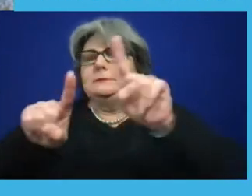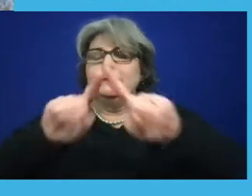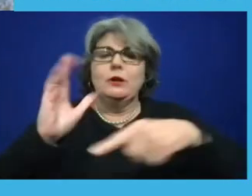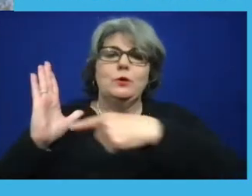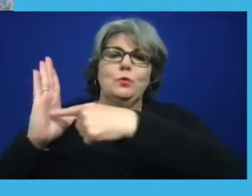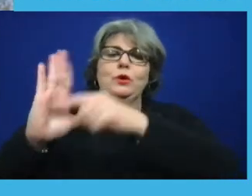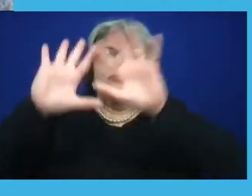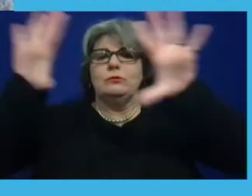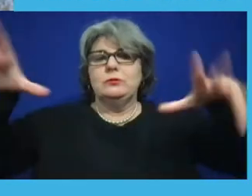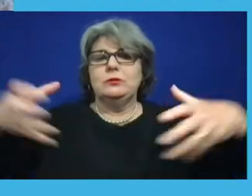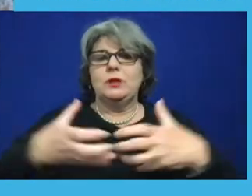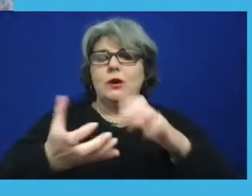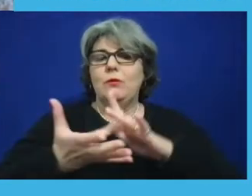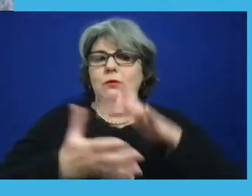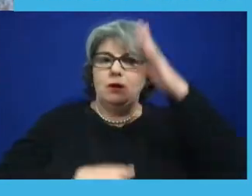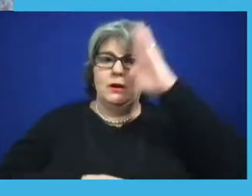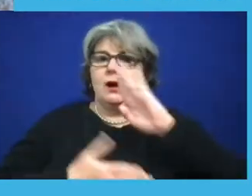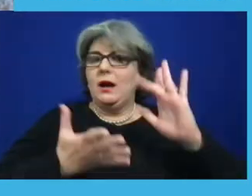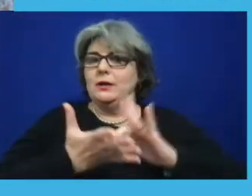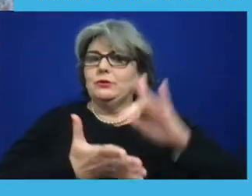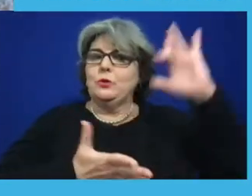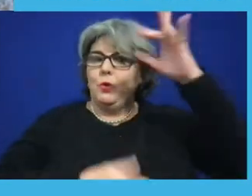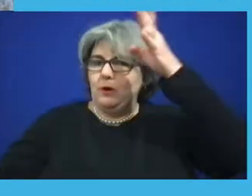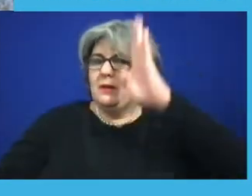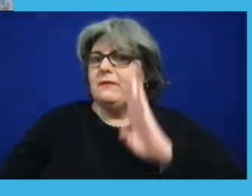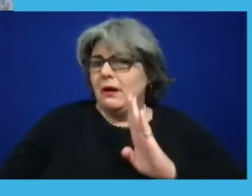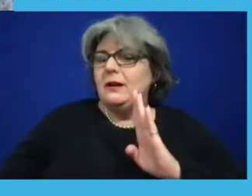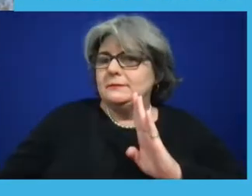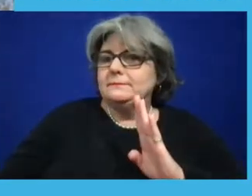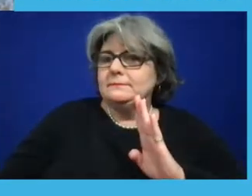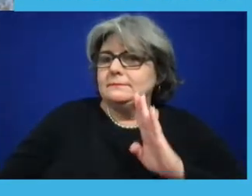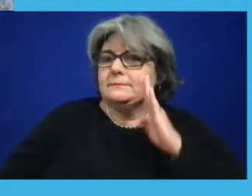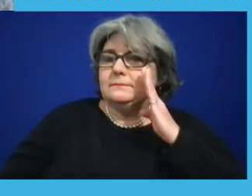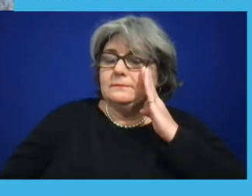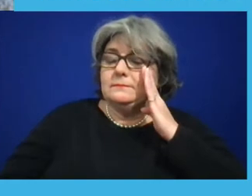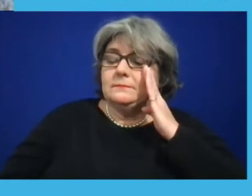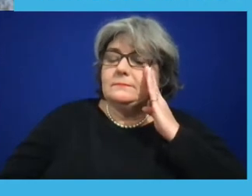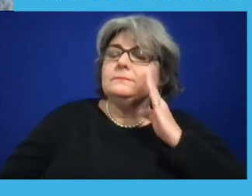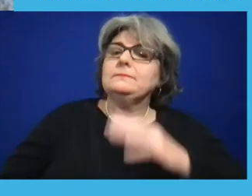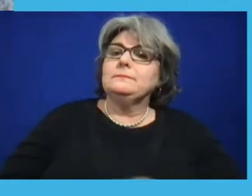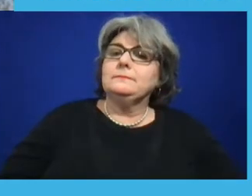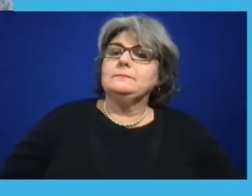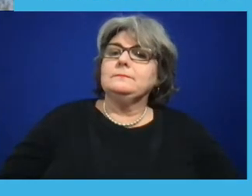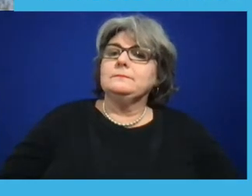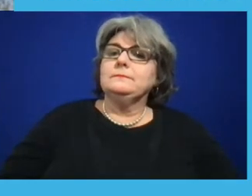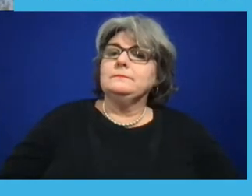that in our diverse and variegated humanity, we reflect together the glory of God.